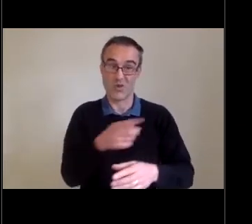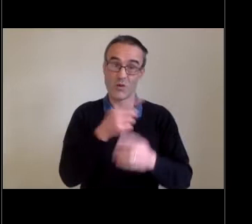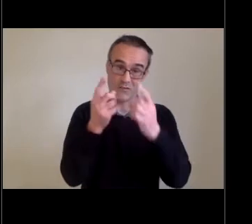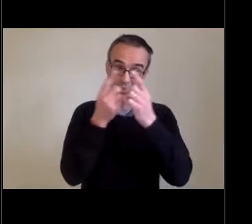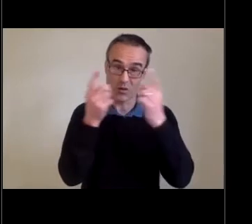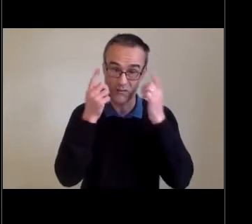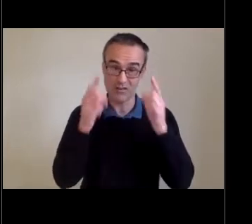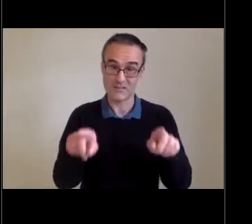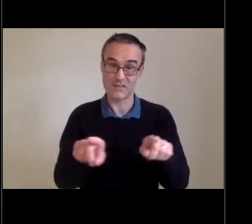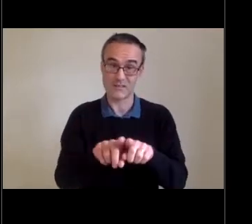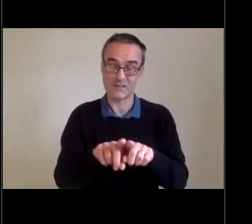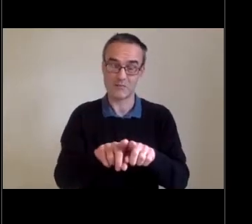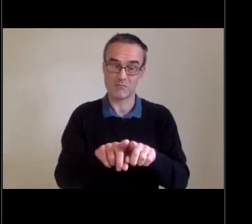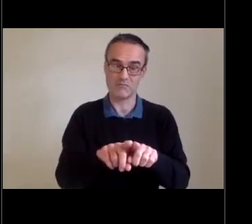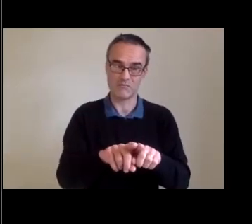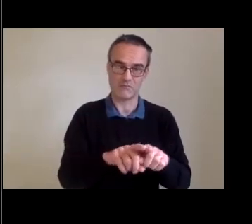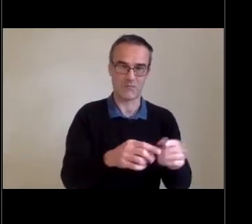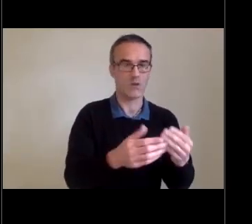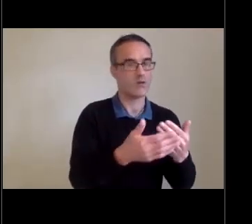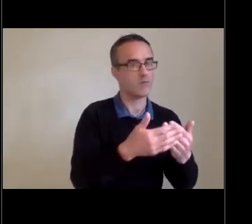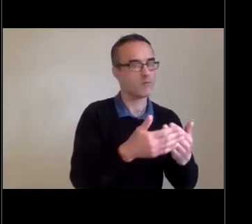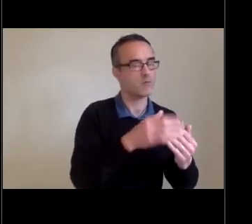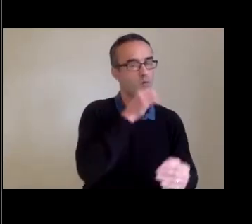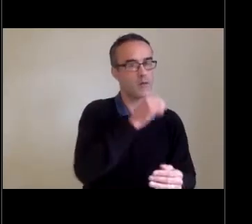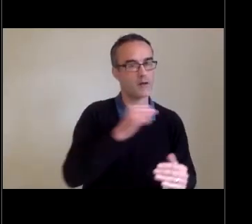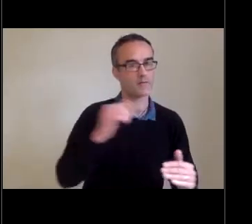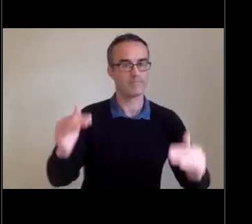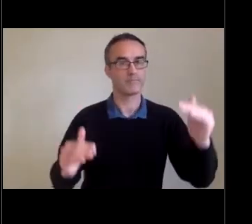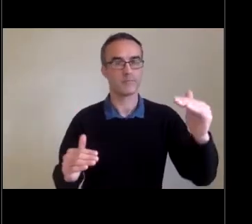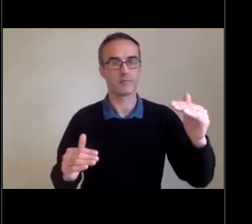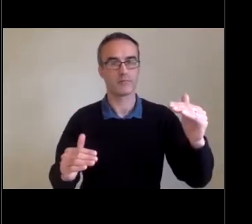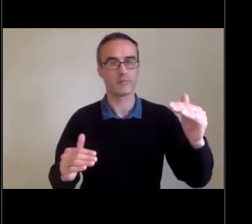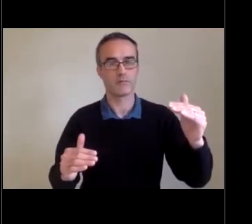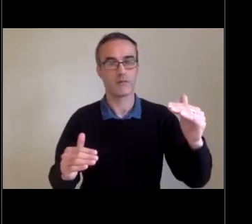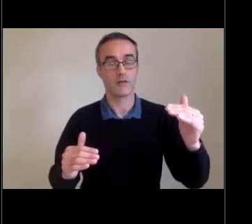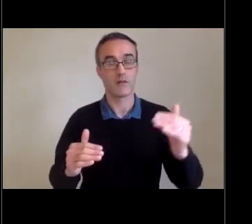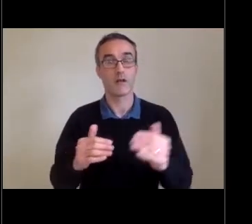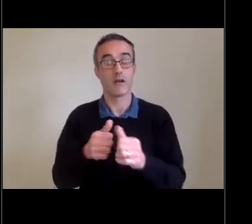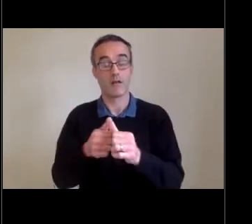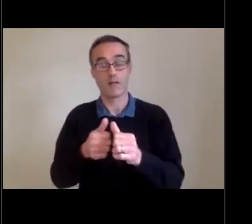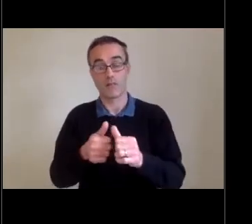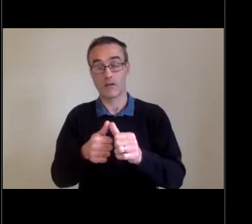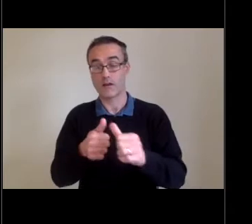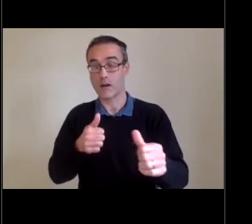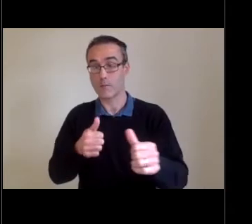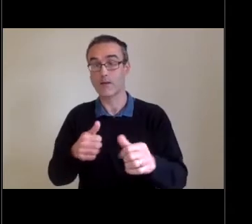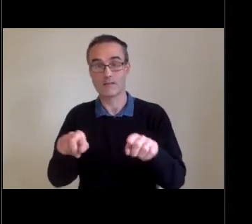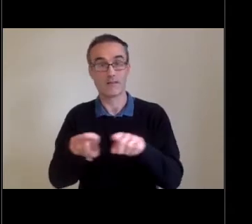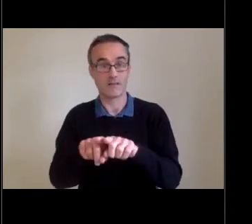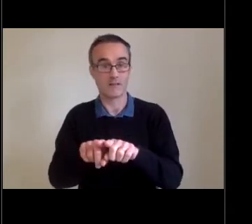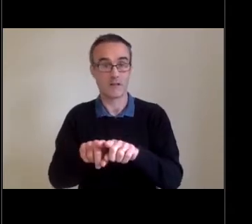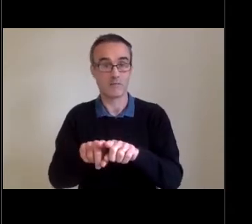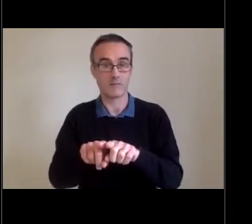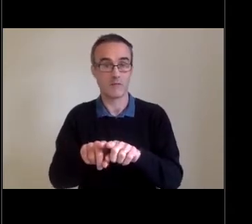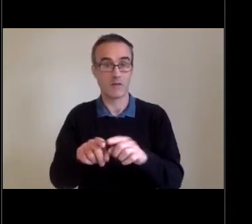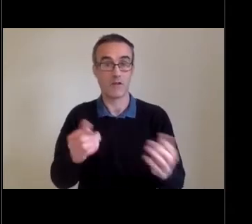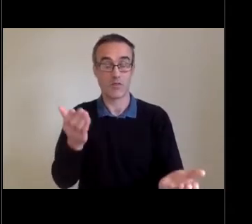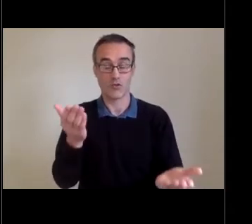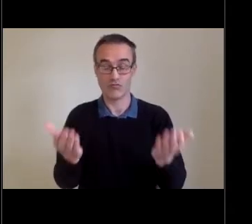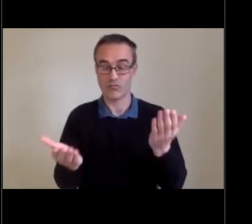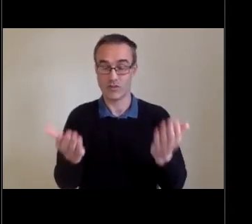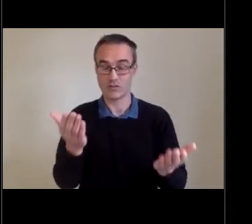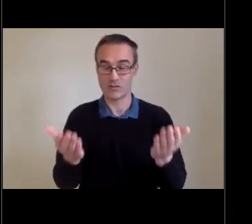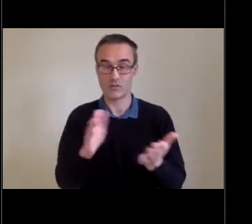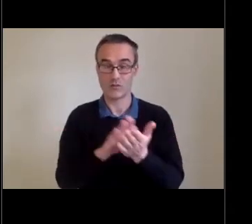males in most of companies. The ratio that we have is such that